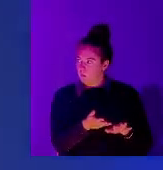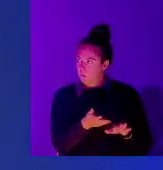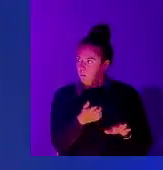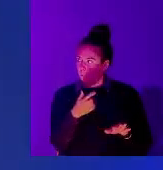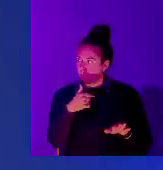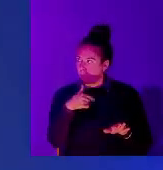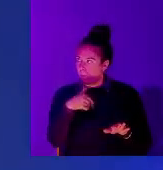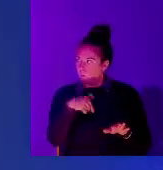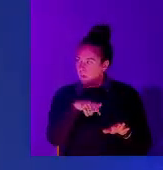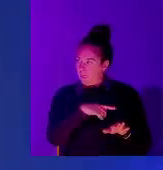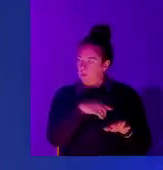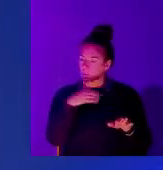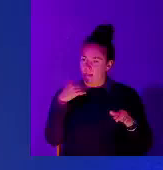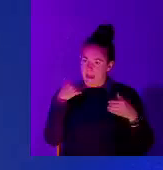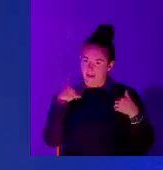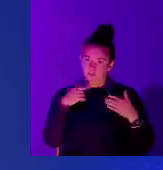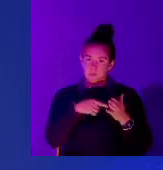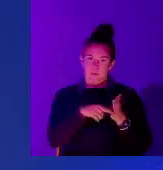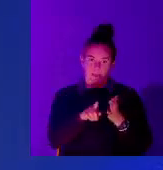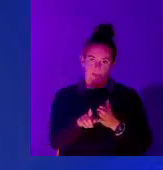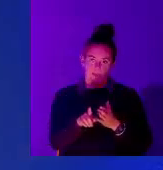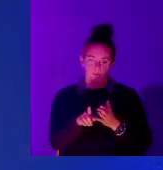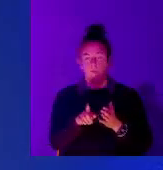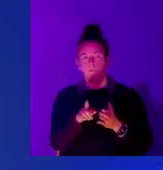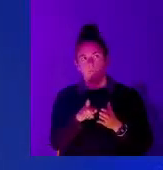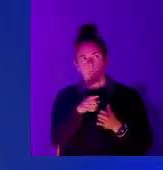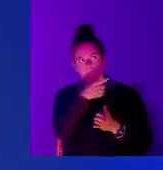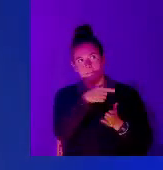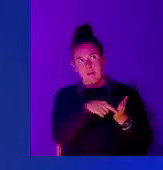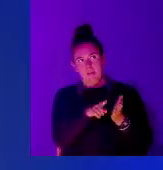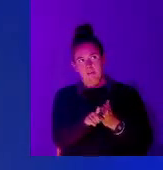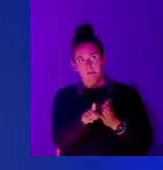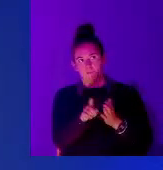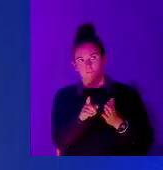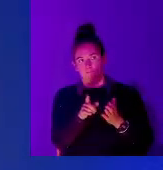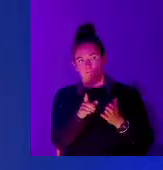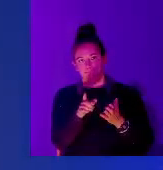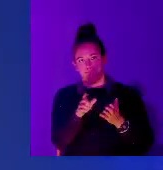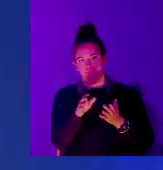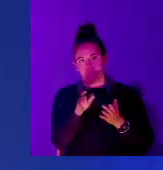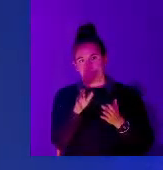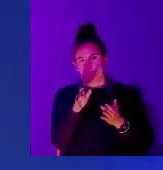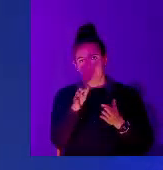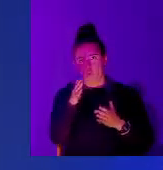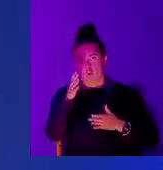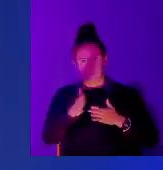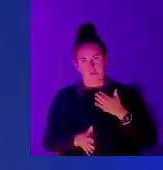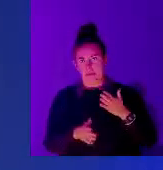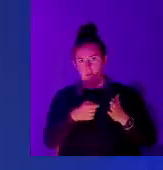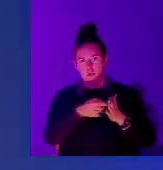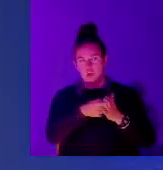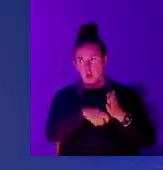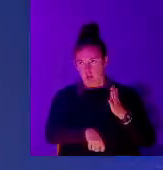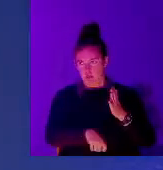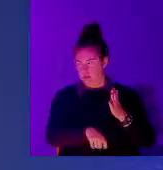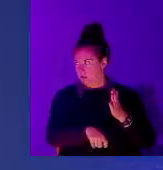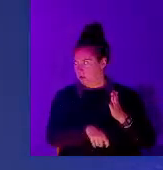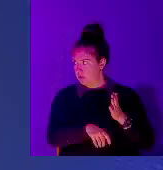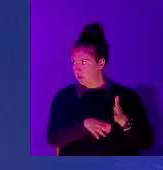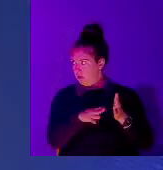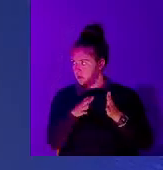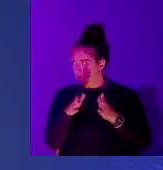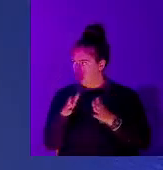Anyone looking for a cause worthy of their life's investment will be drawn to such